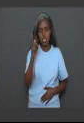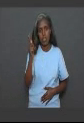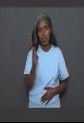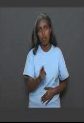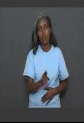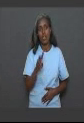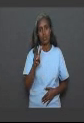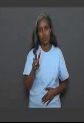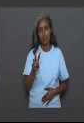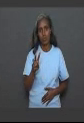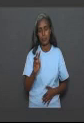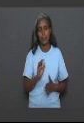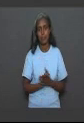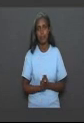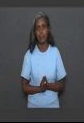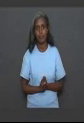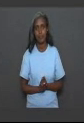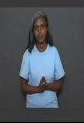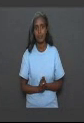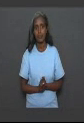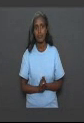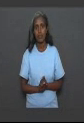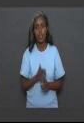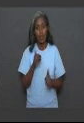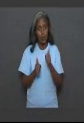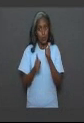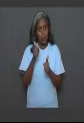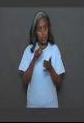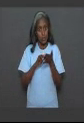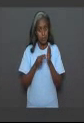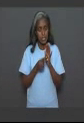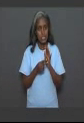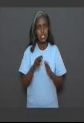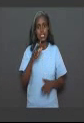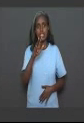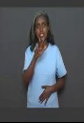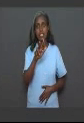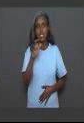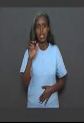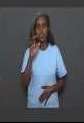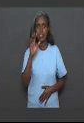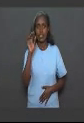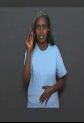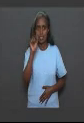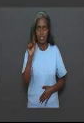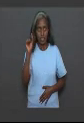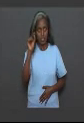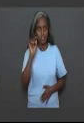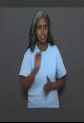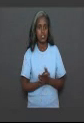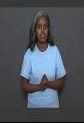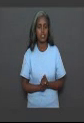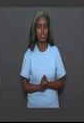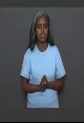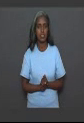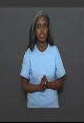of 3 over 2, which is 300 degrees.